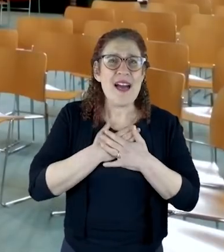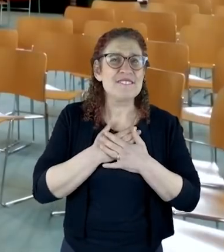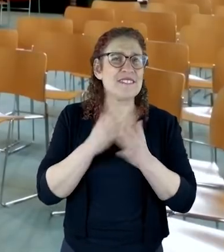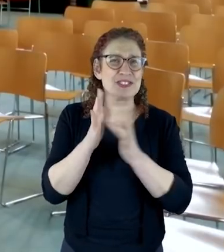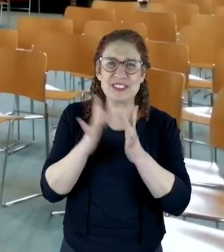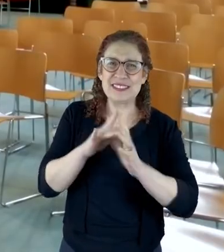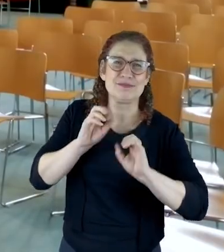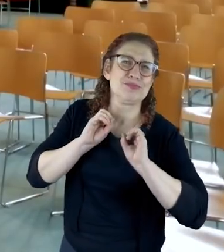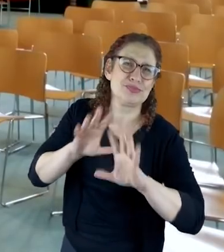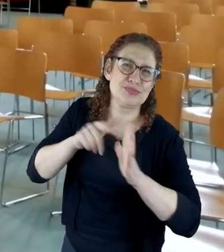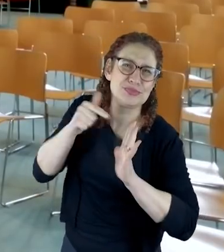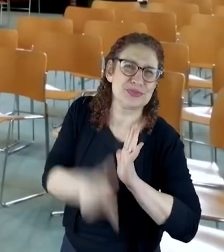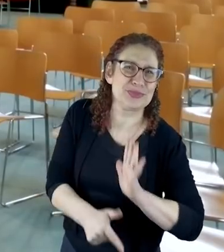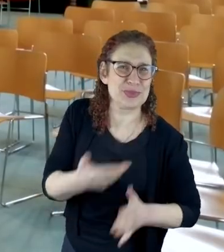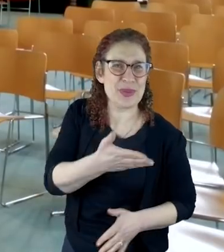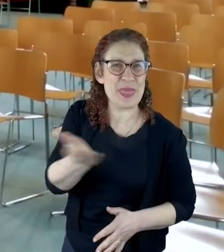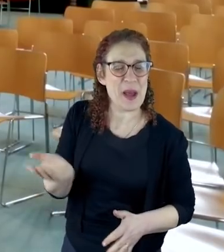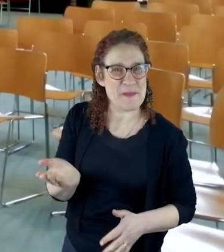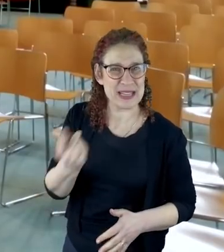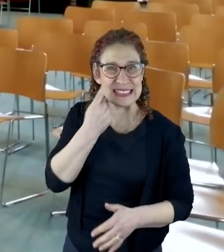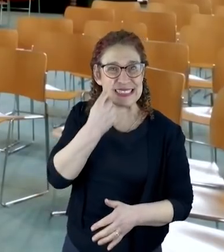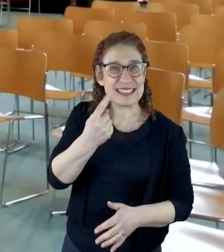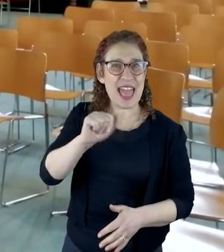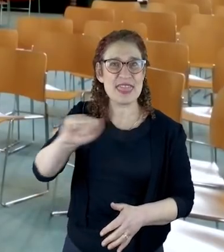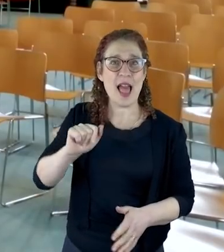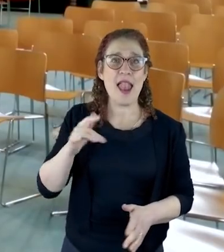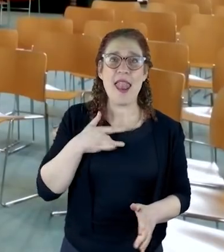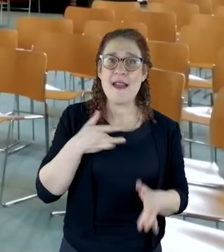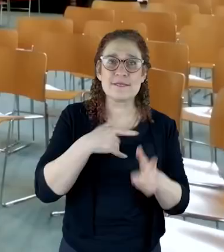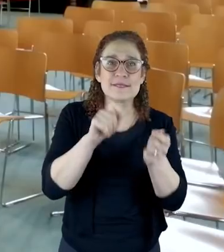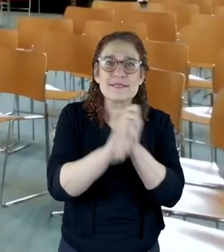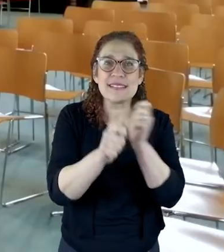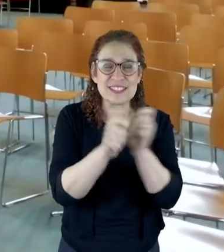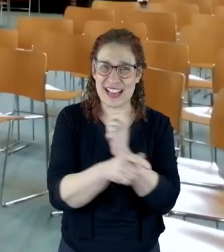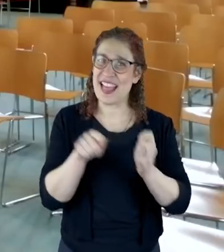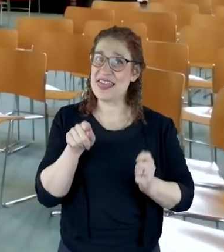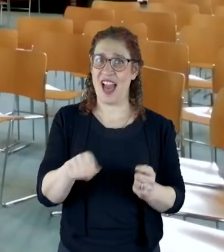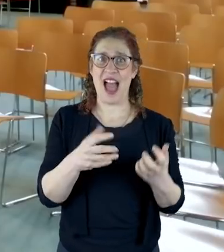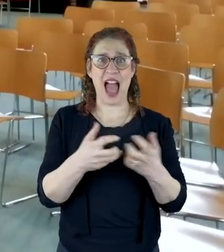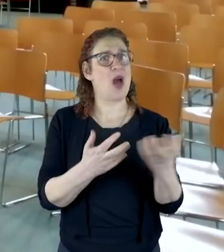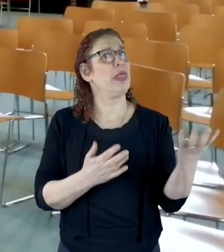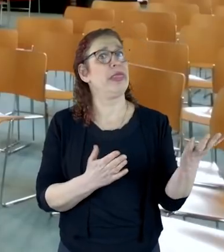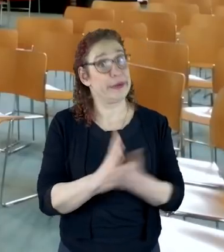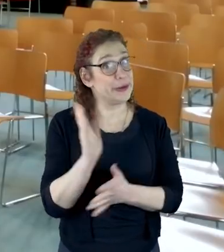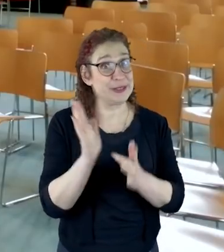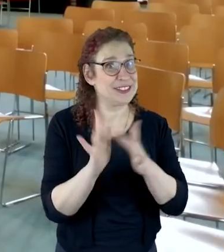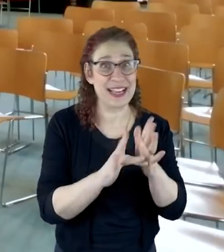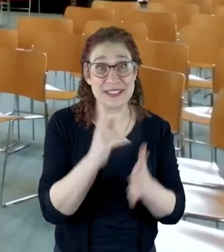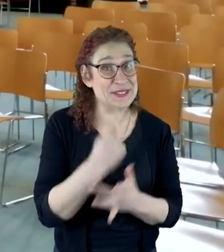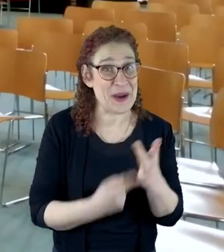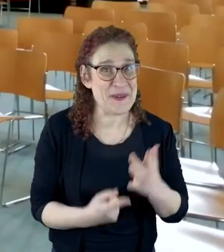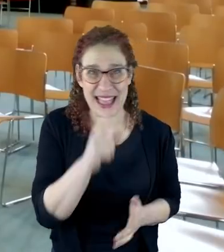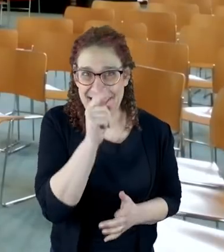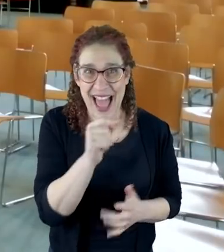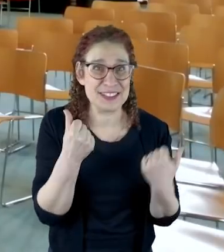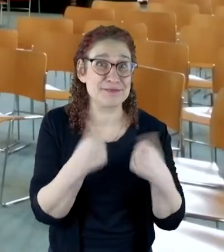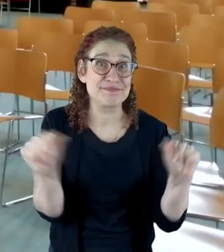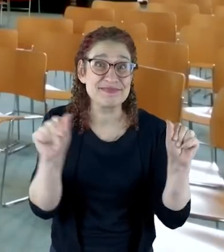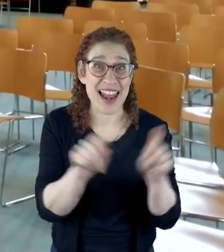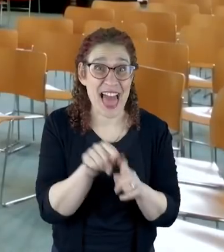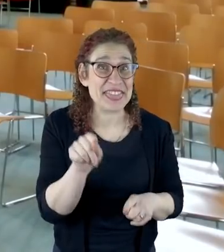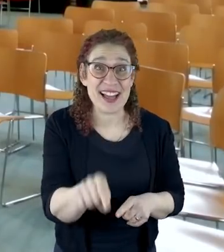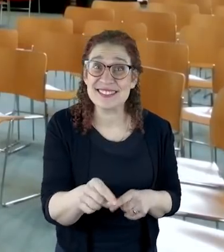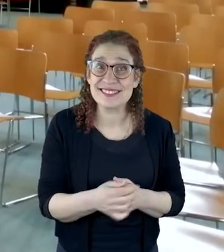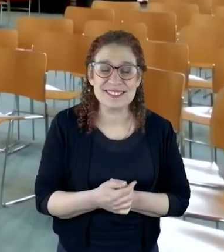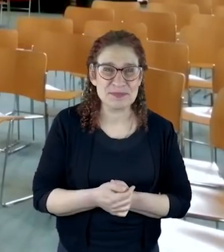Jesus' love for them, and to see the transformation in their lives that only Jesus can bring. Over the